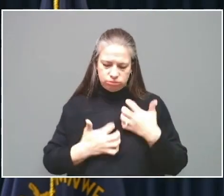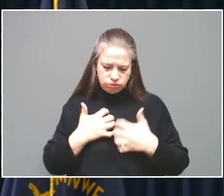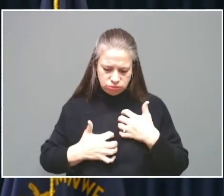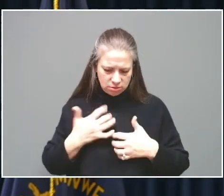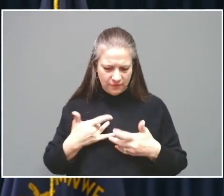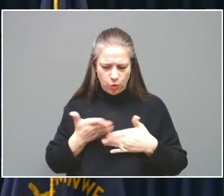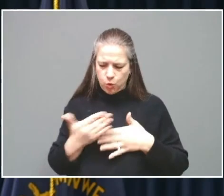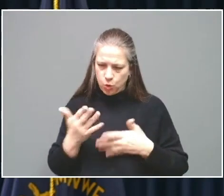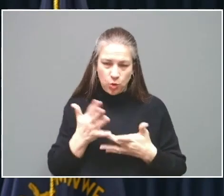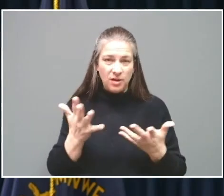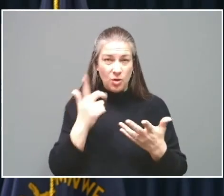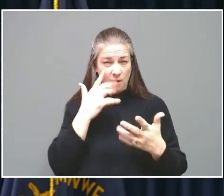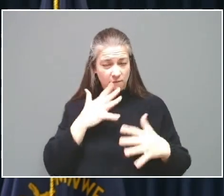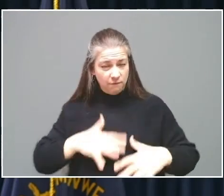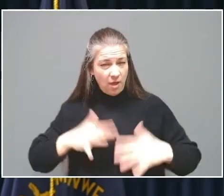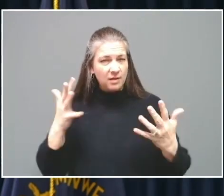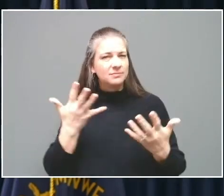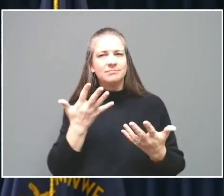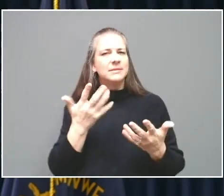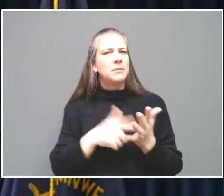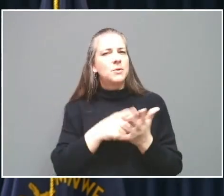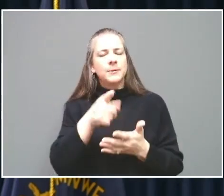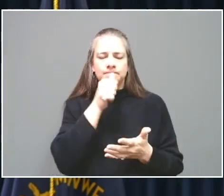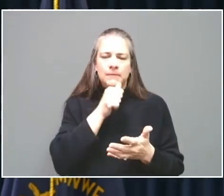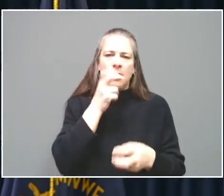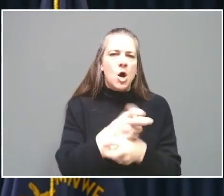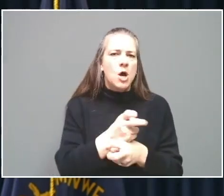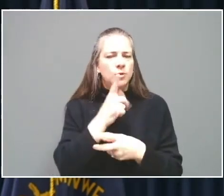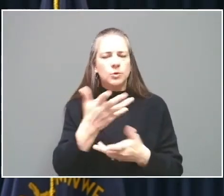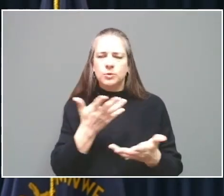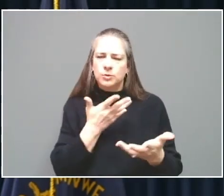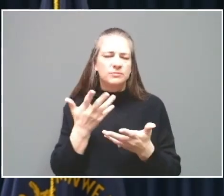worst flooding in our Commonwealth's history, followed up by some more flooding,